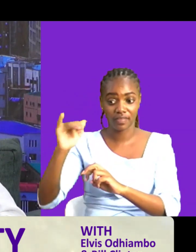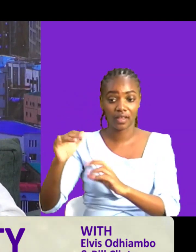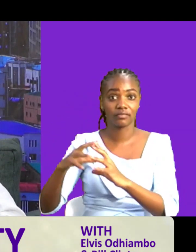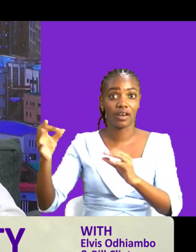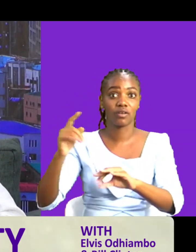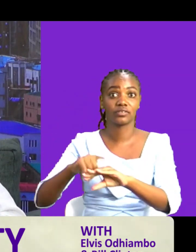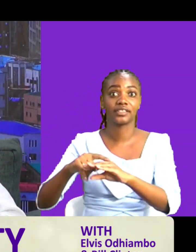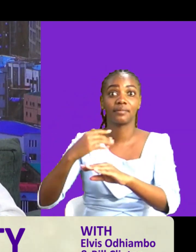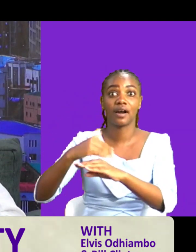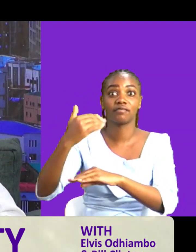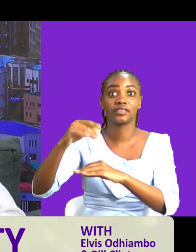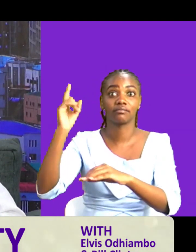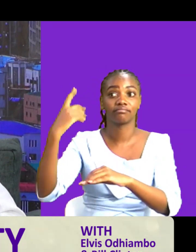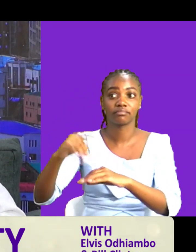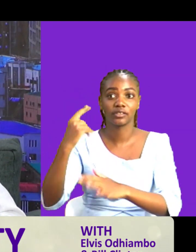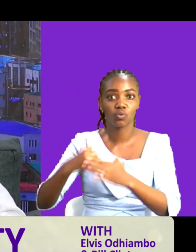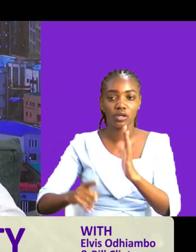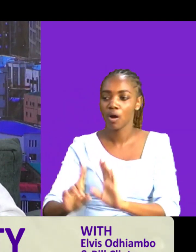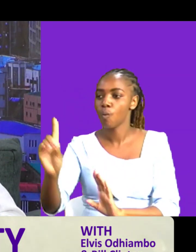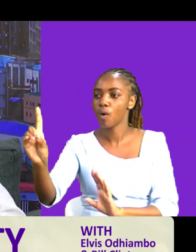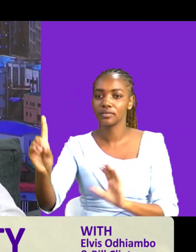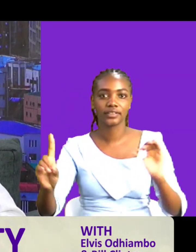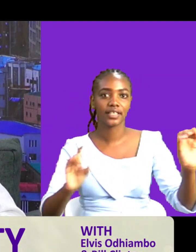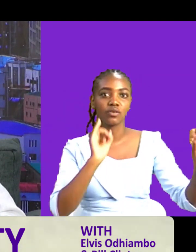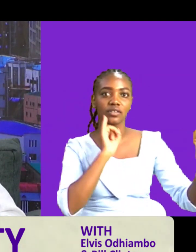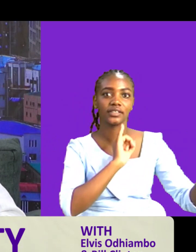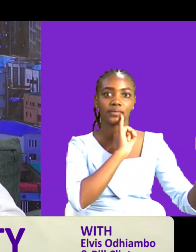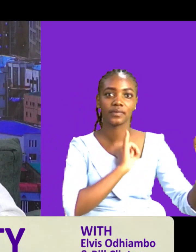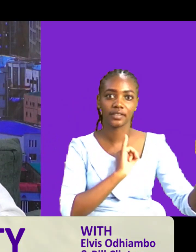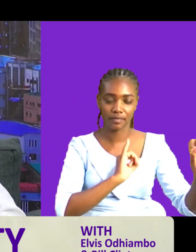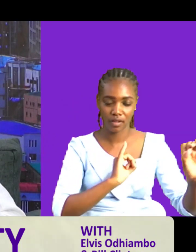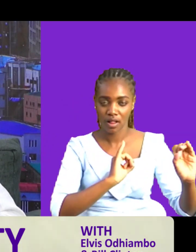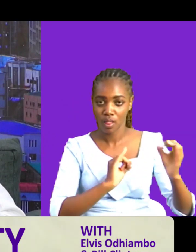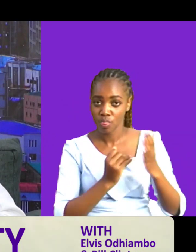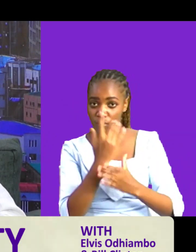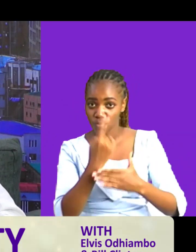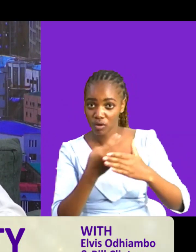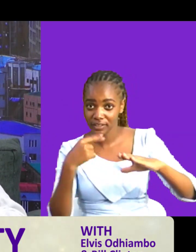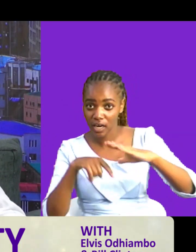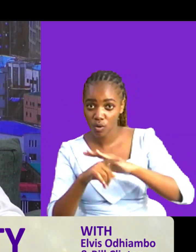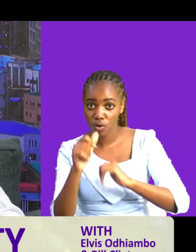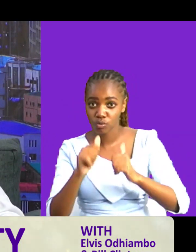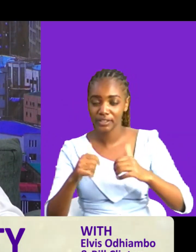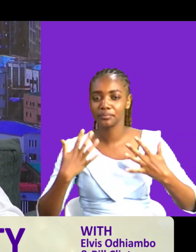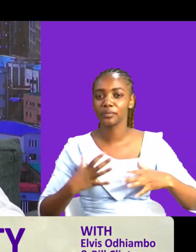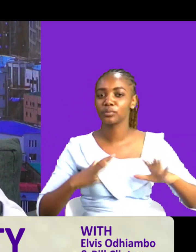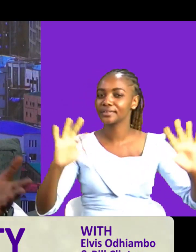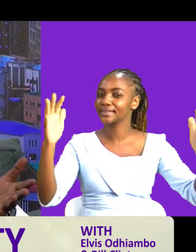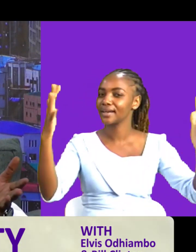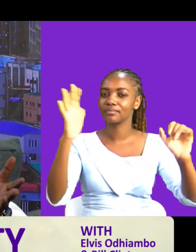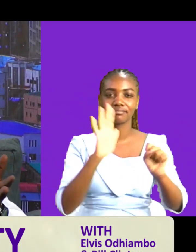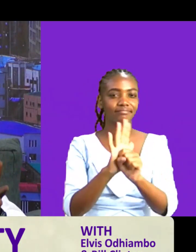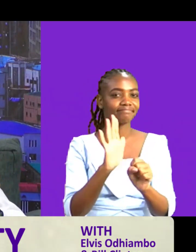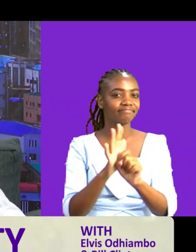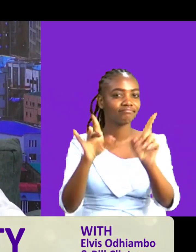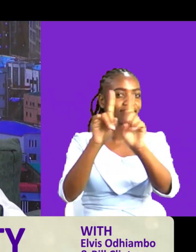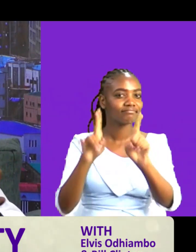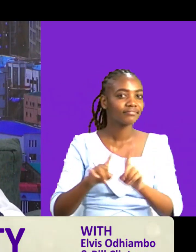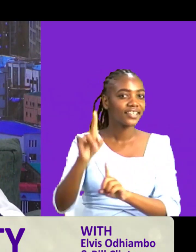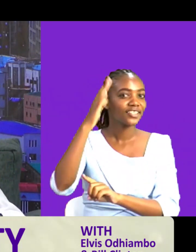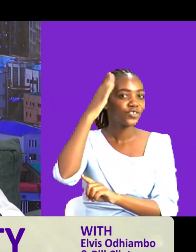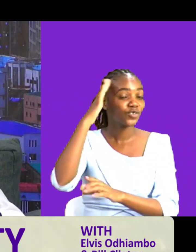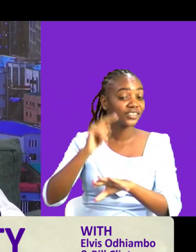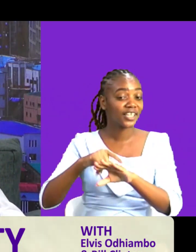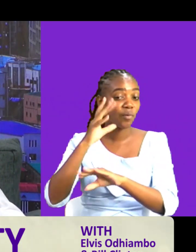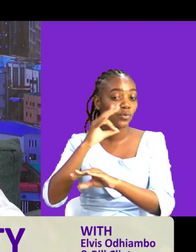after beating Inter Milan 1-0 courtesy of a Rodri goal that was celebrated widely. And as we speak,